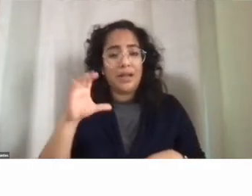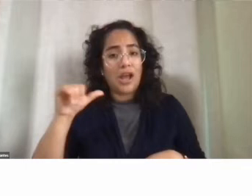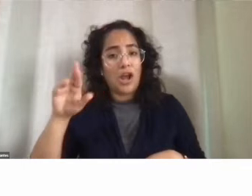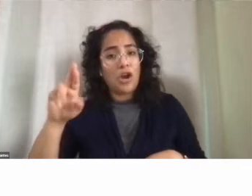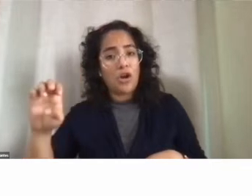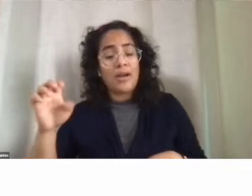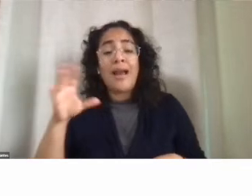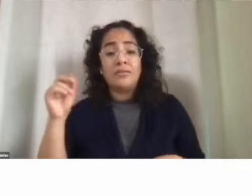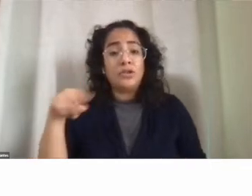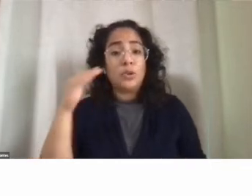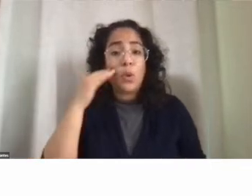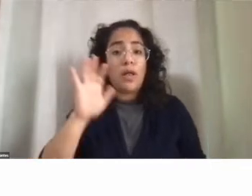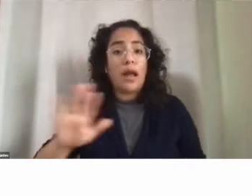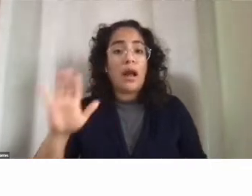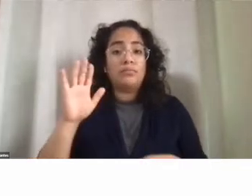their hours of operation.